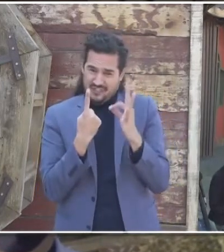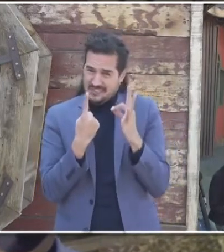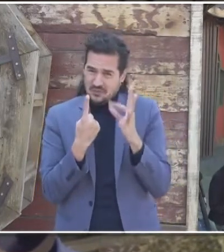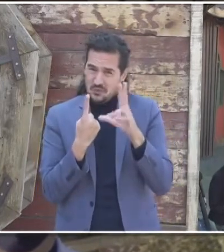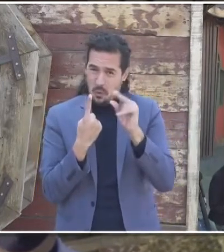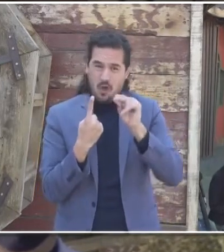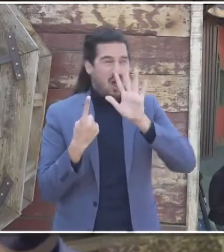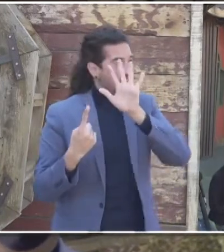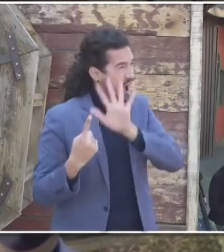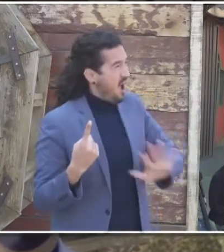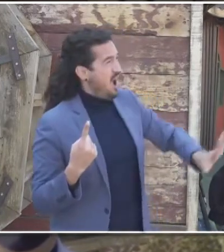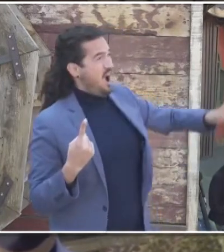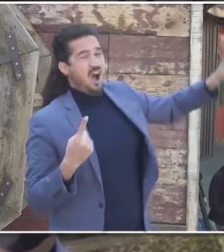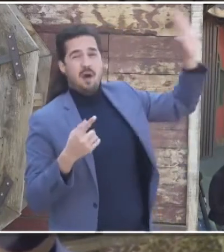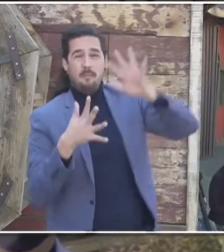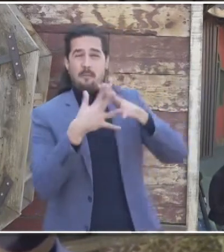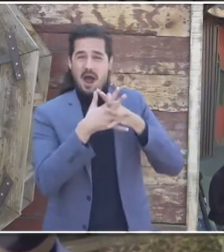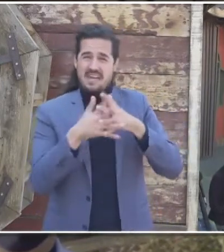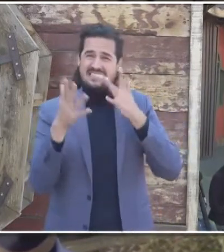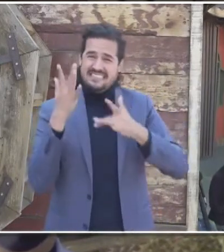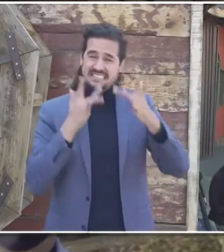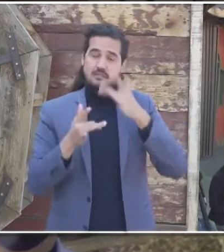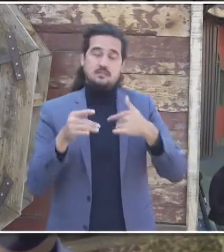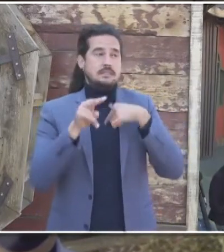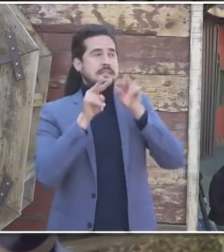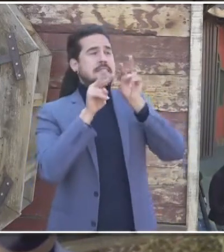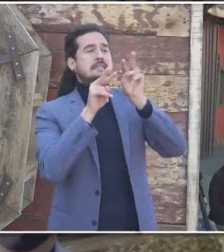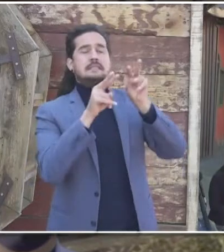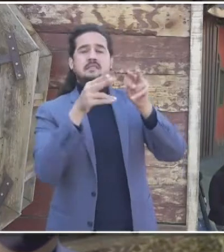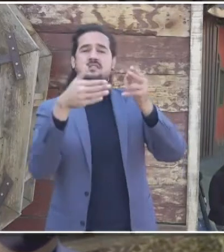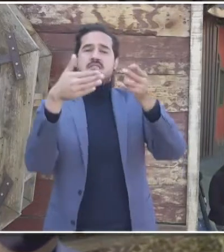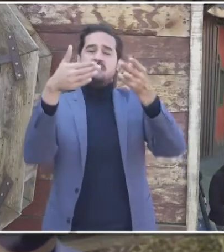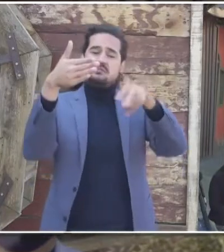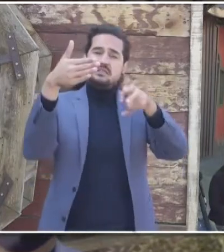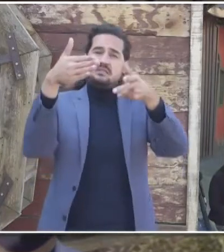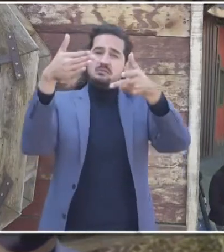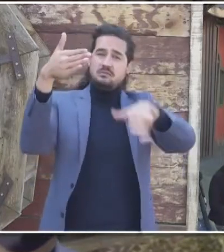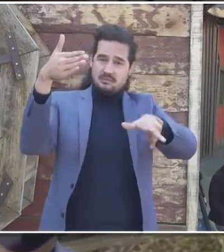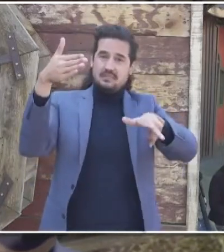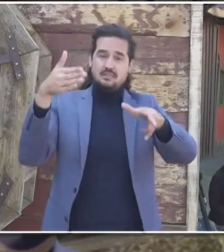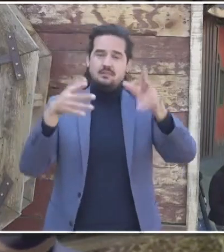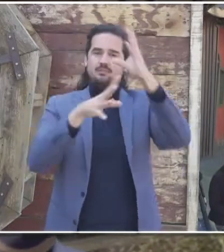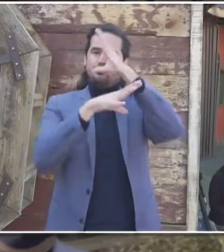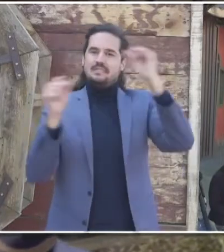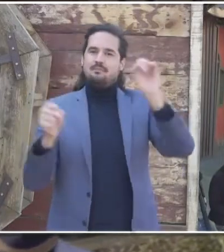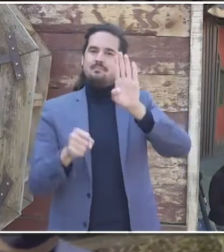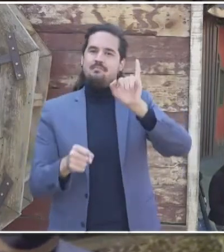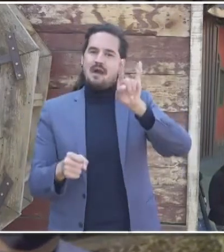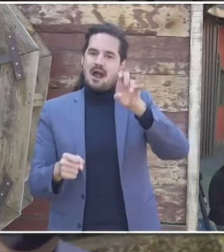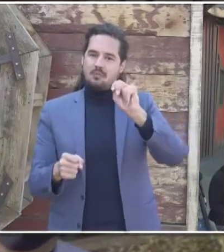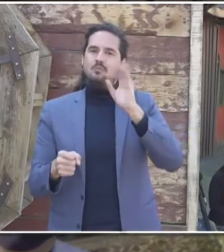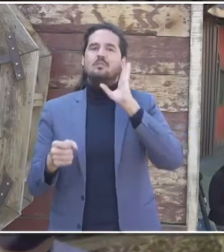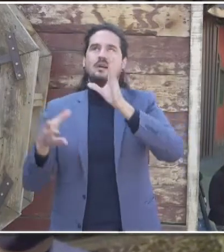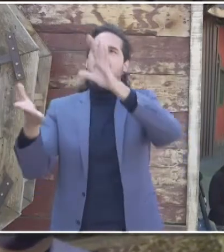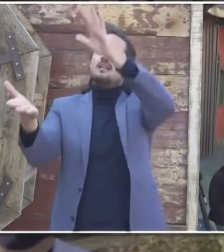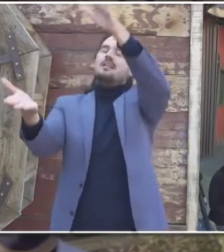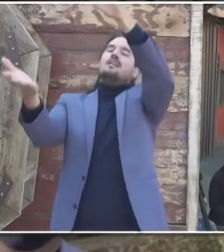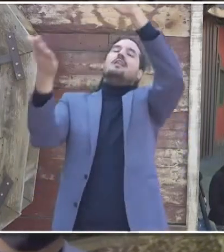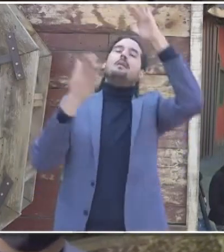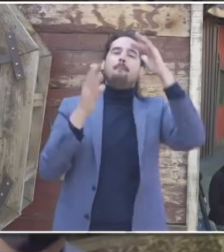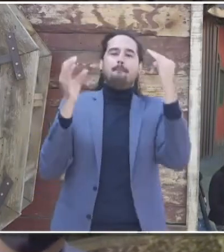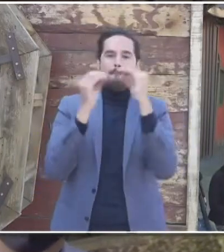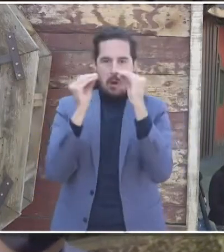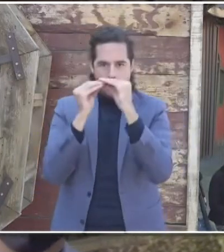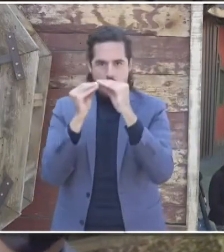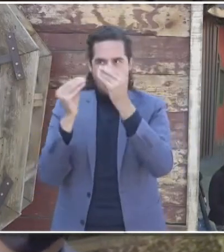on vaccinations. That's what the Biden administration is providing the state. That's what we are in turn providing to the counties.